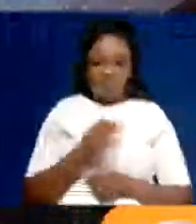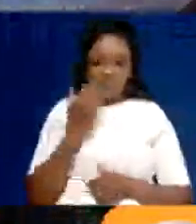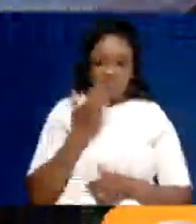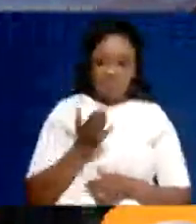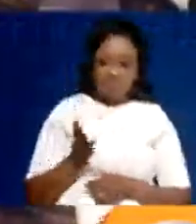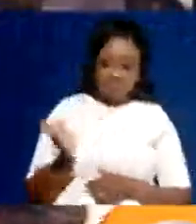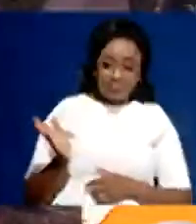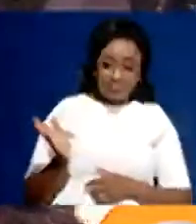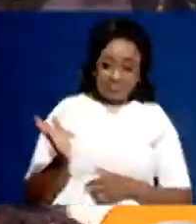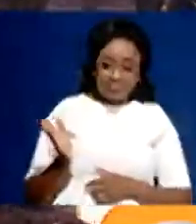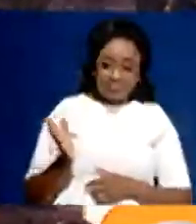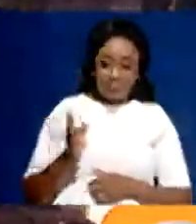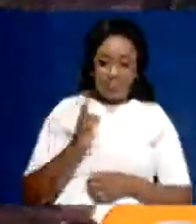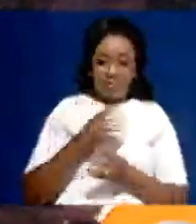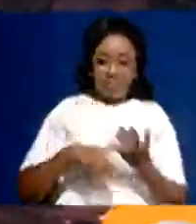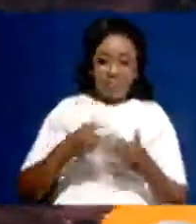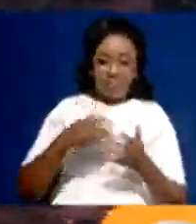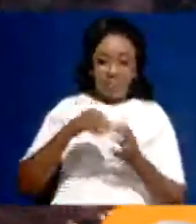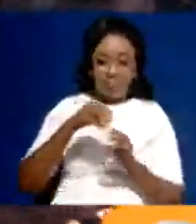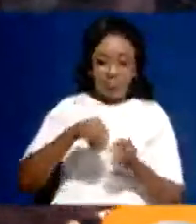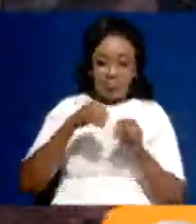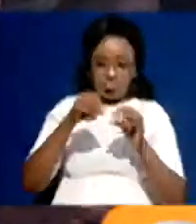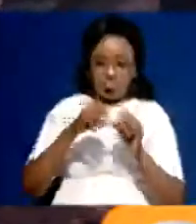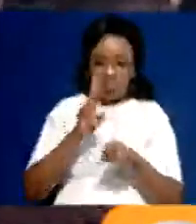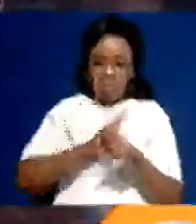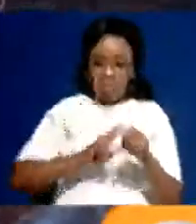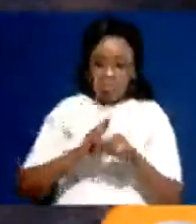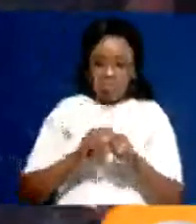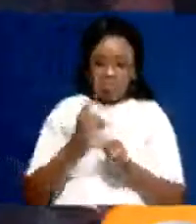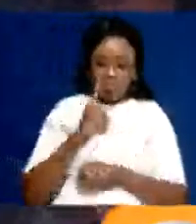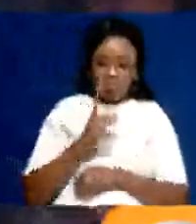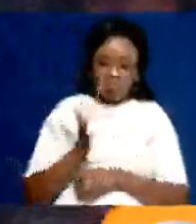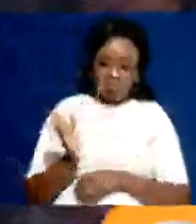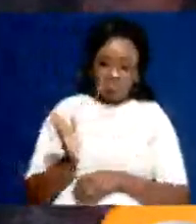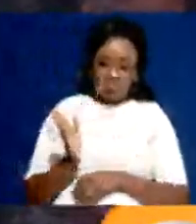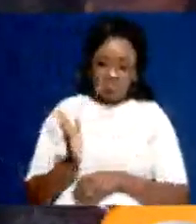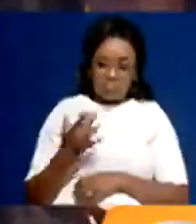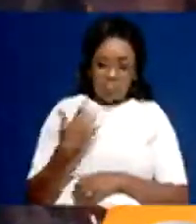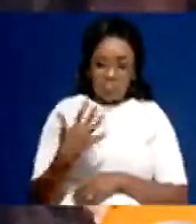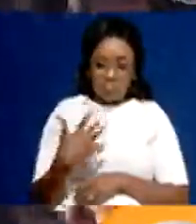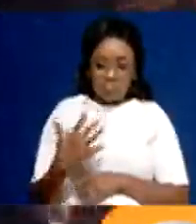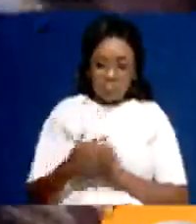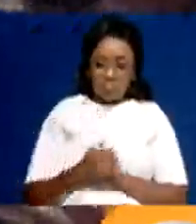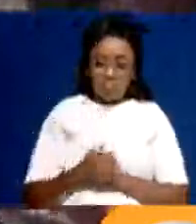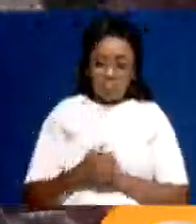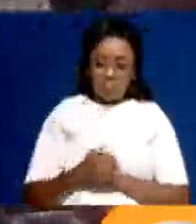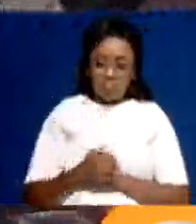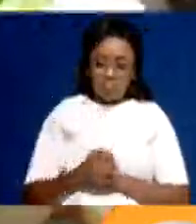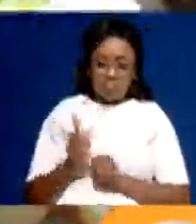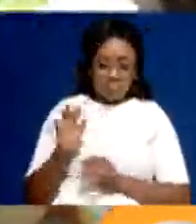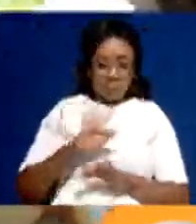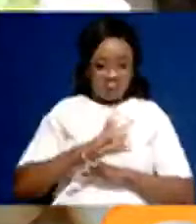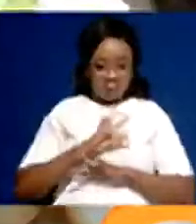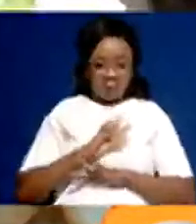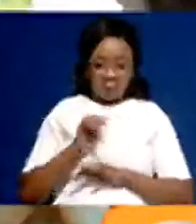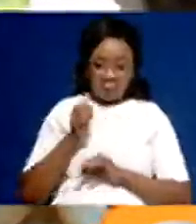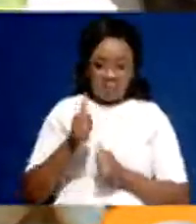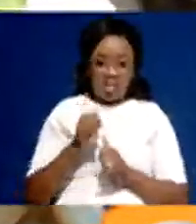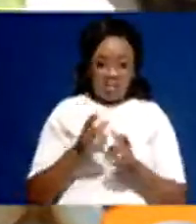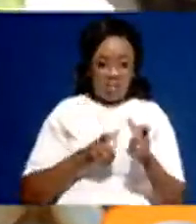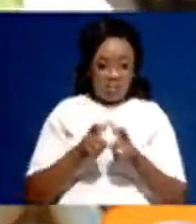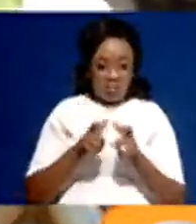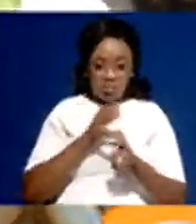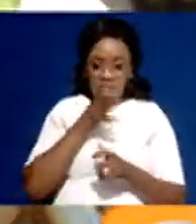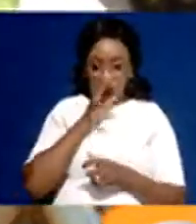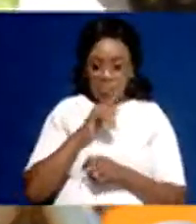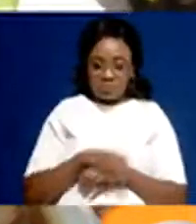made from arranging soil in a conical shape using polythene sheets and recycled paper are efficient in water and nutrient